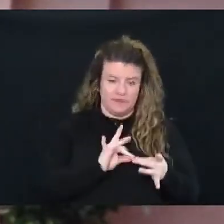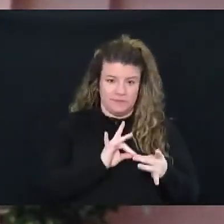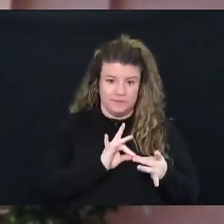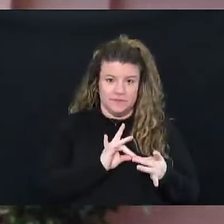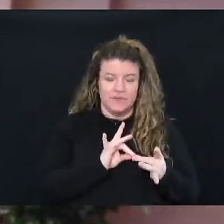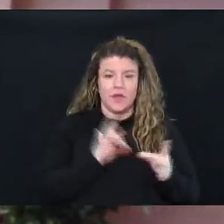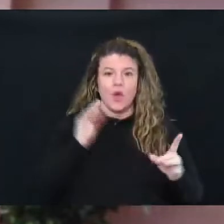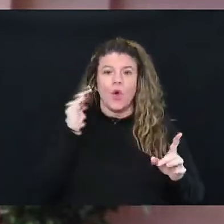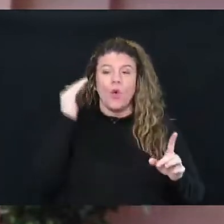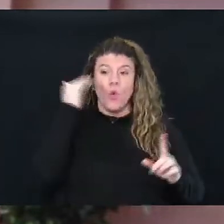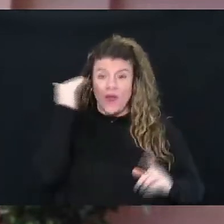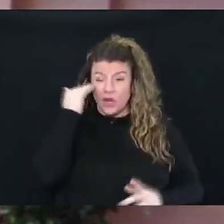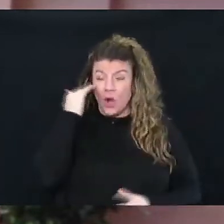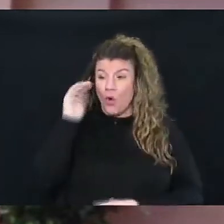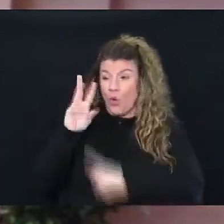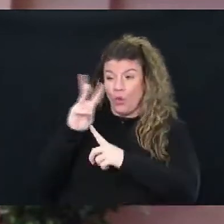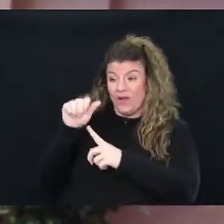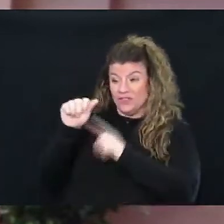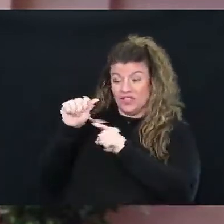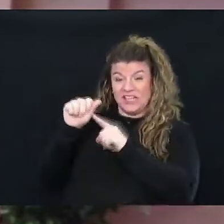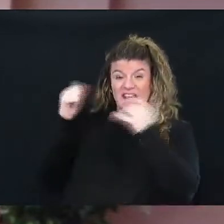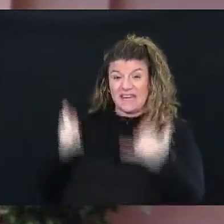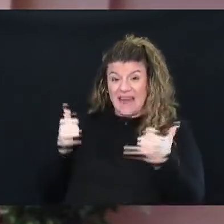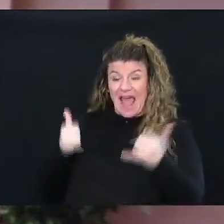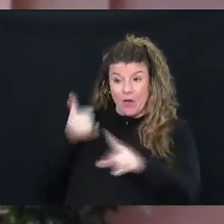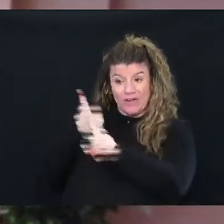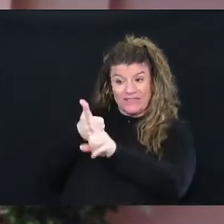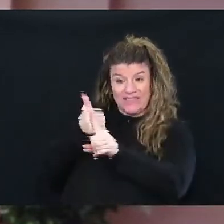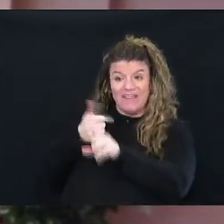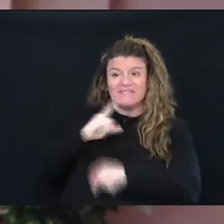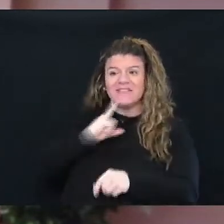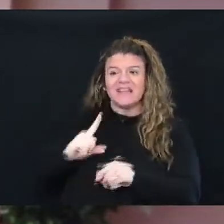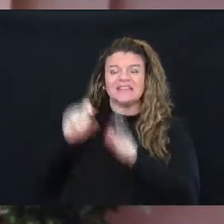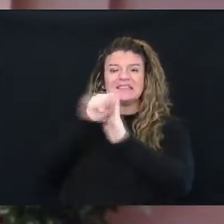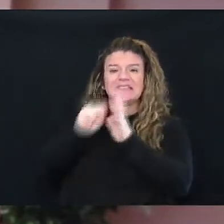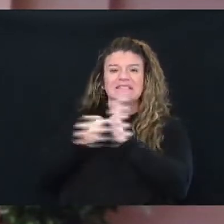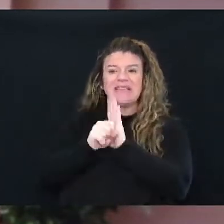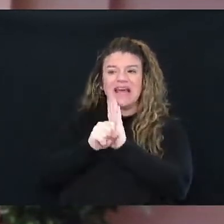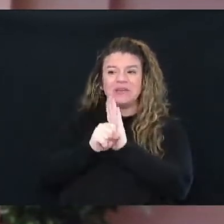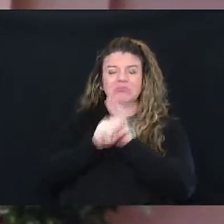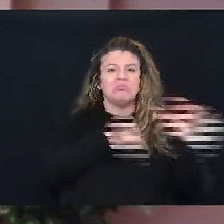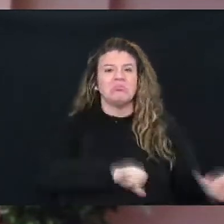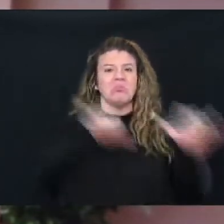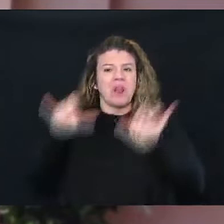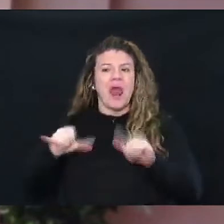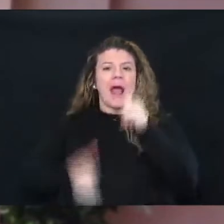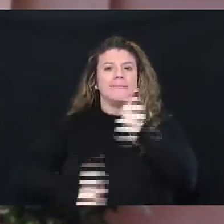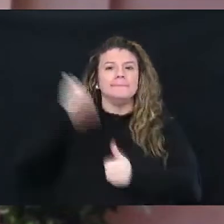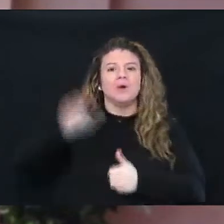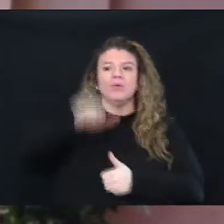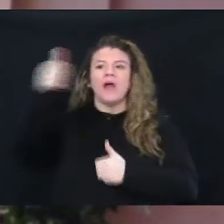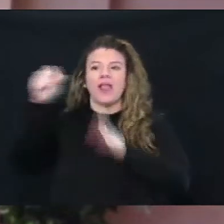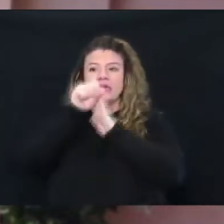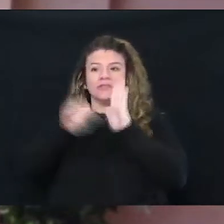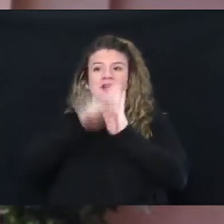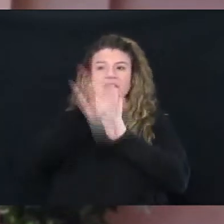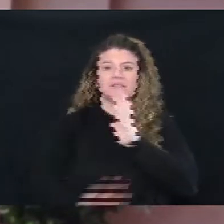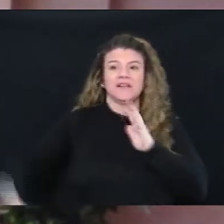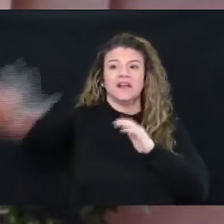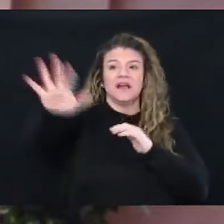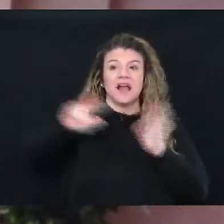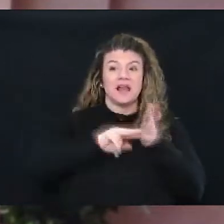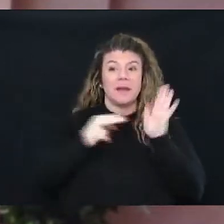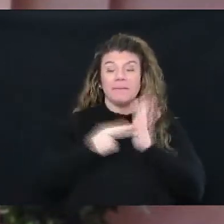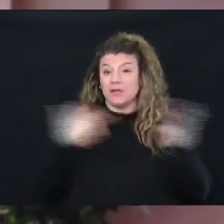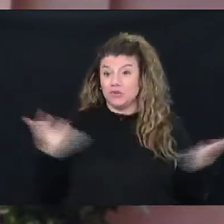We know that West Virginia now is a state, like most other states in our country, where the